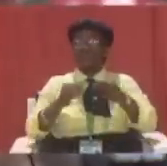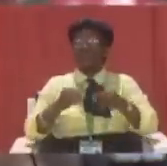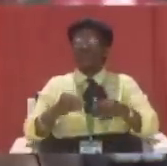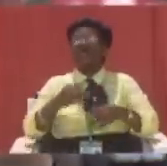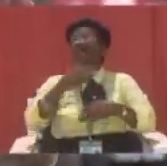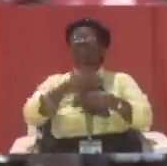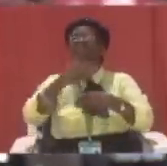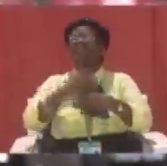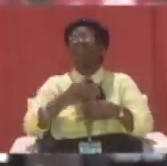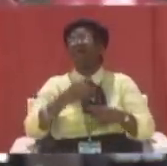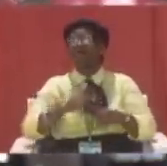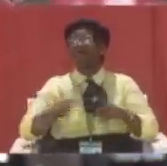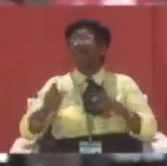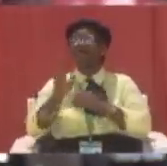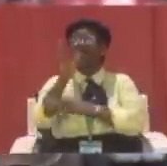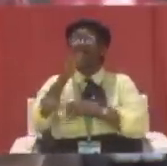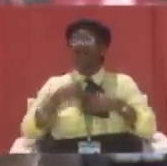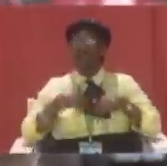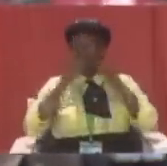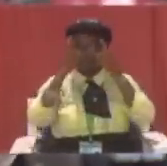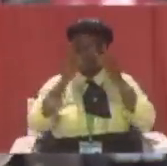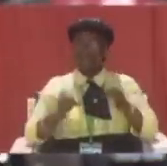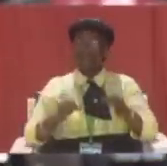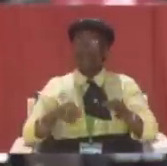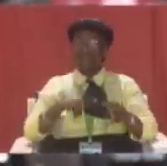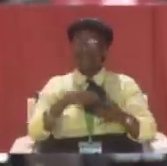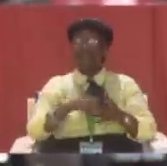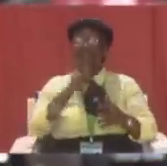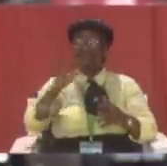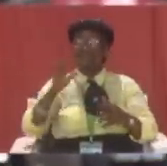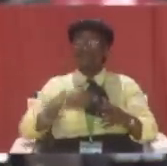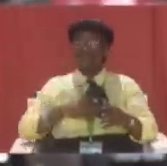my king, so they went to bring him